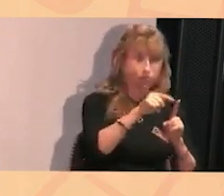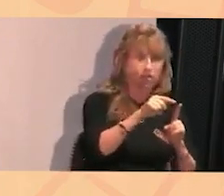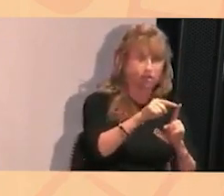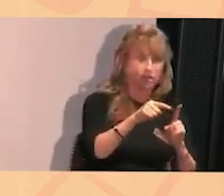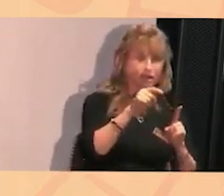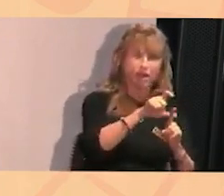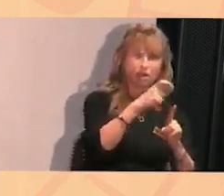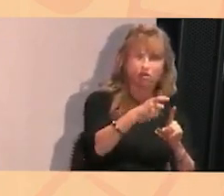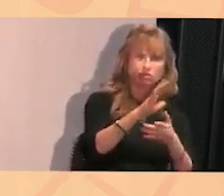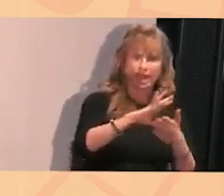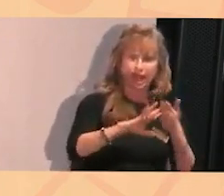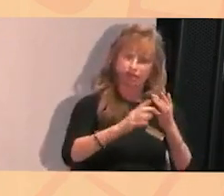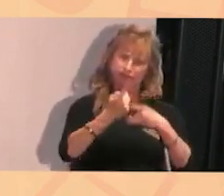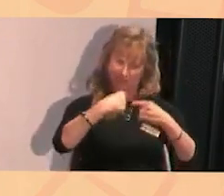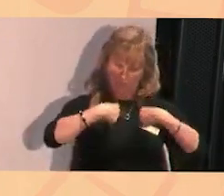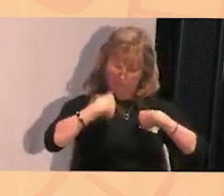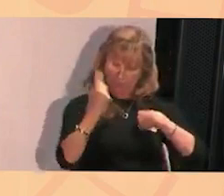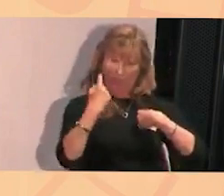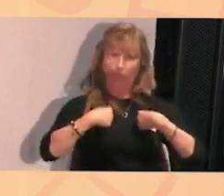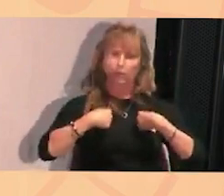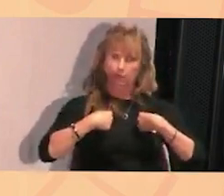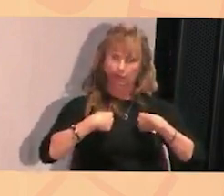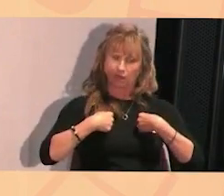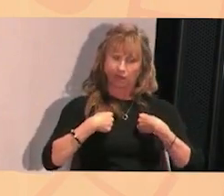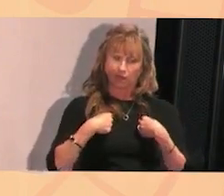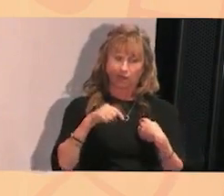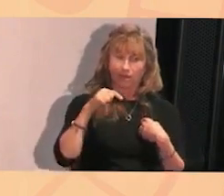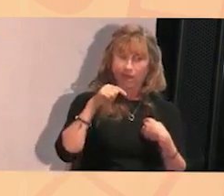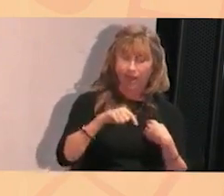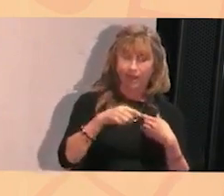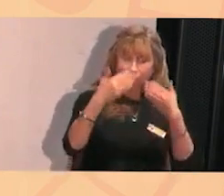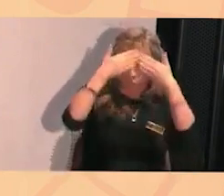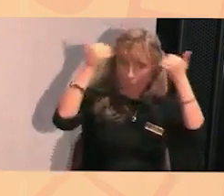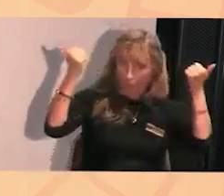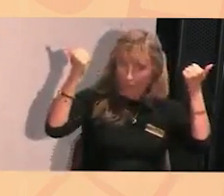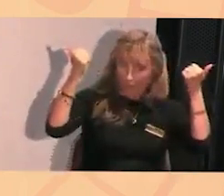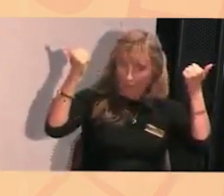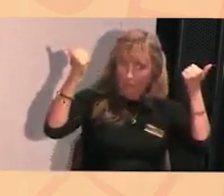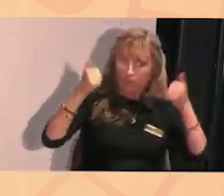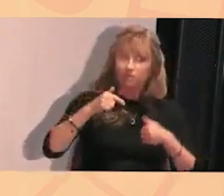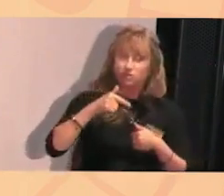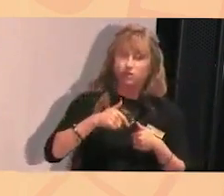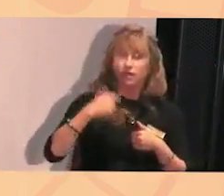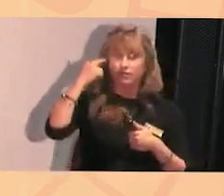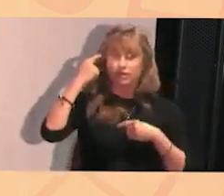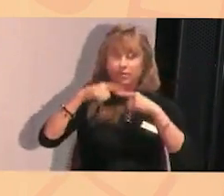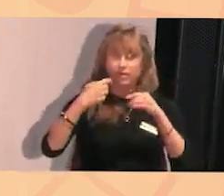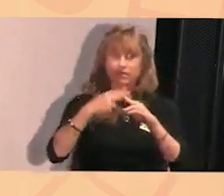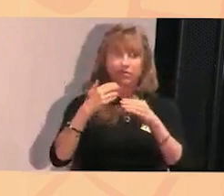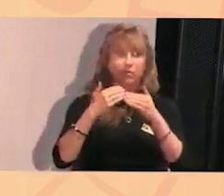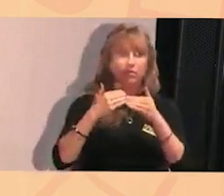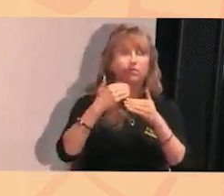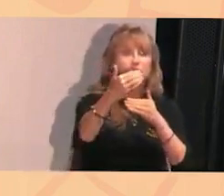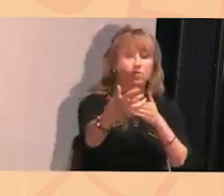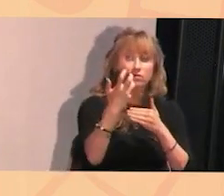how does culture deliver well-being? If that is the premise for our future, then that's what we have to robustly take on board. And we have to